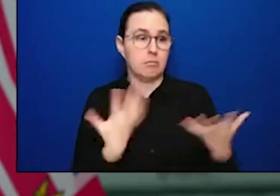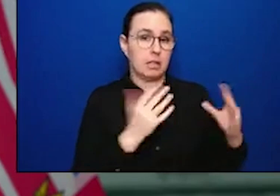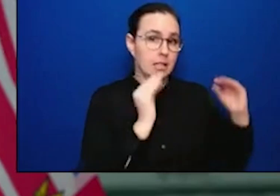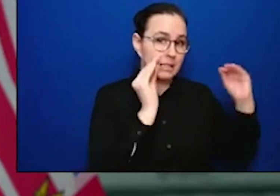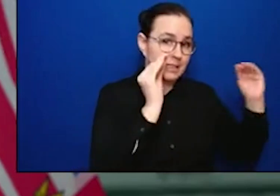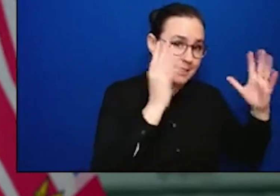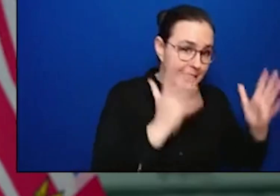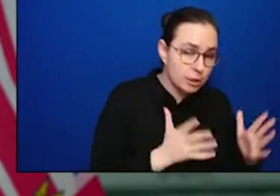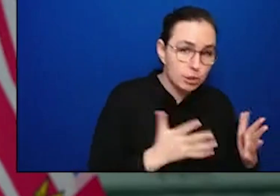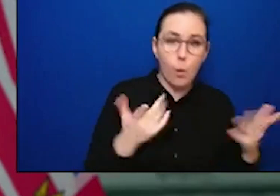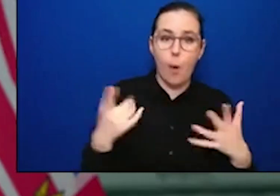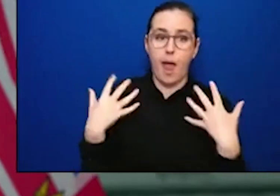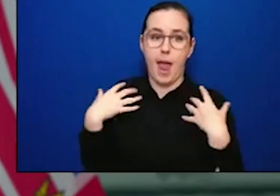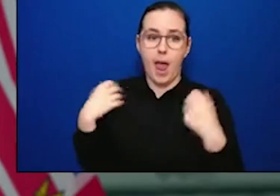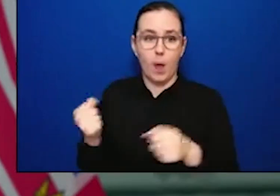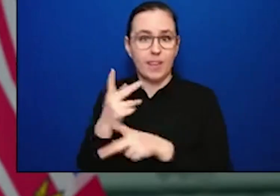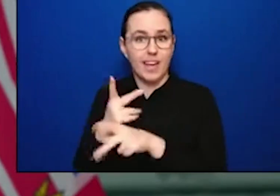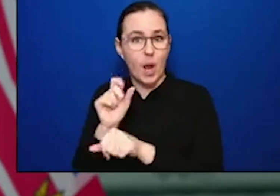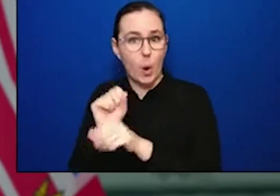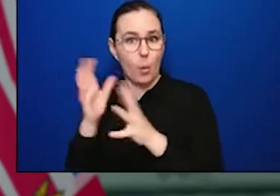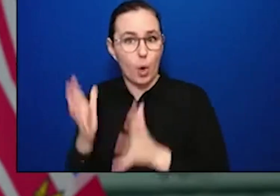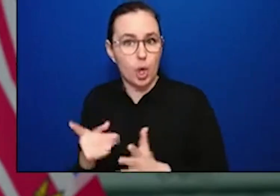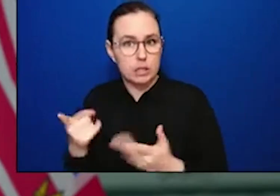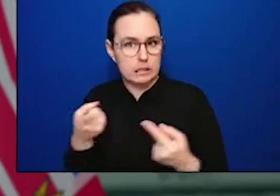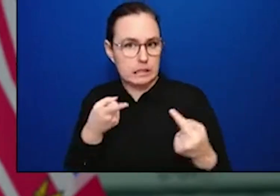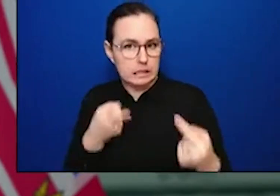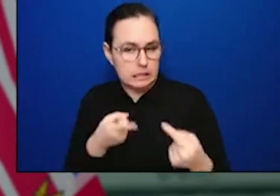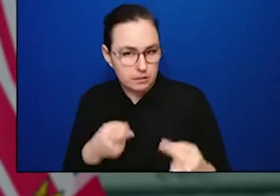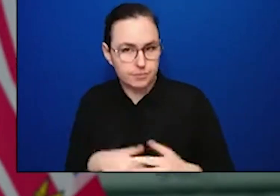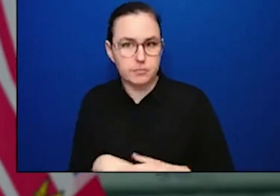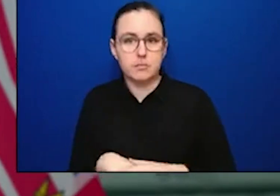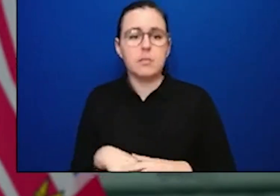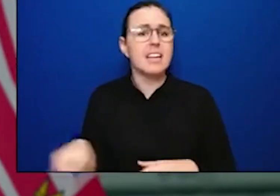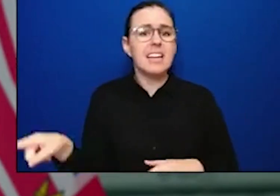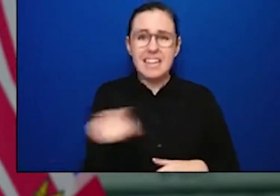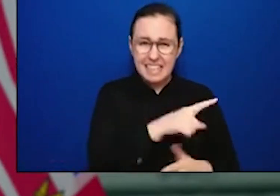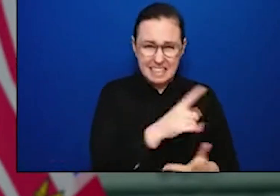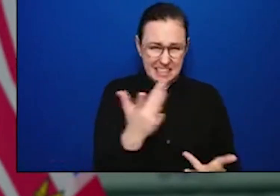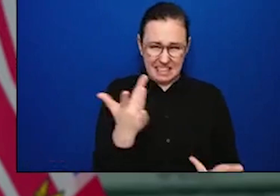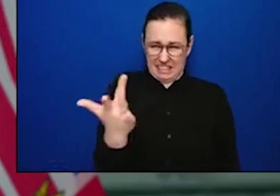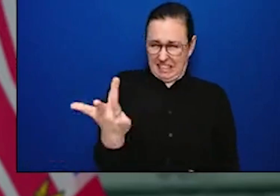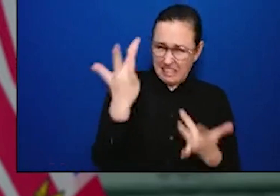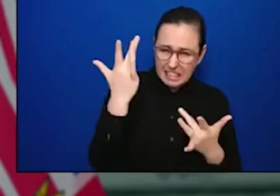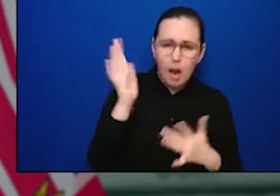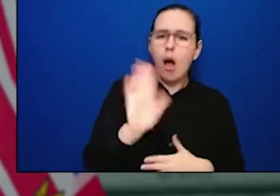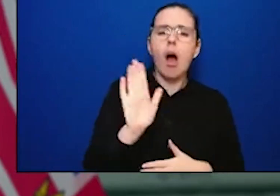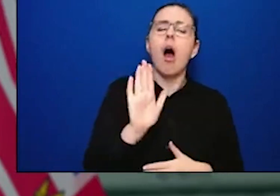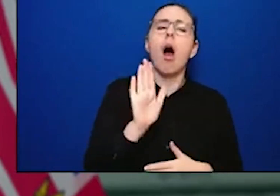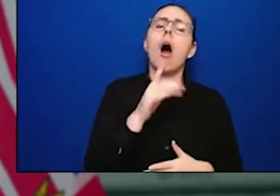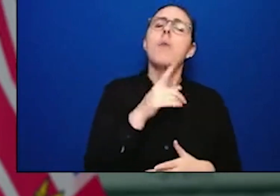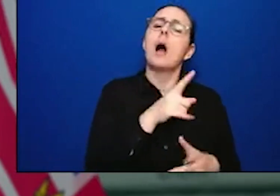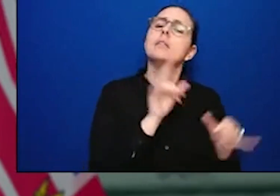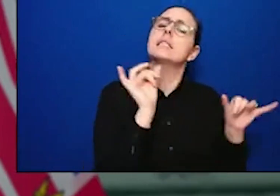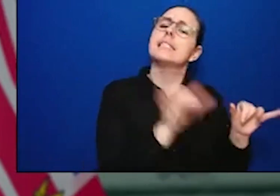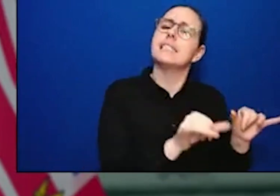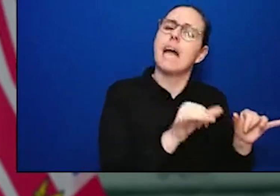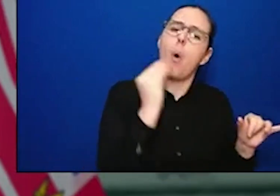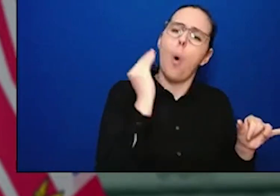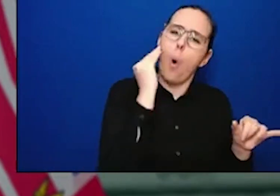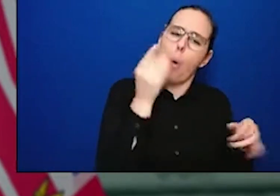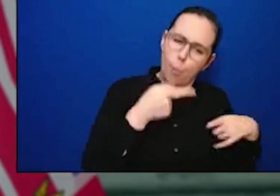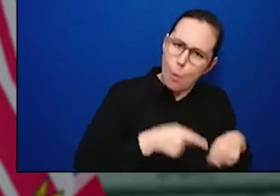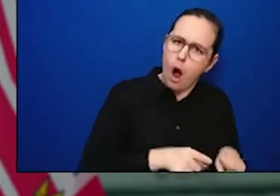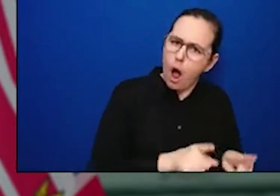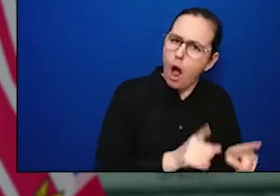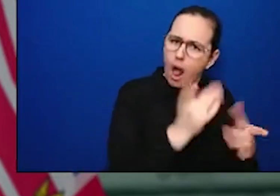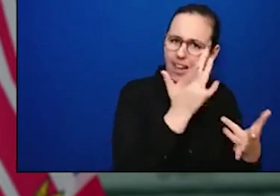illness. But the interruption to our business continuity is something that we now need to think more carefully about. And today I want to speak